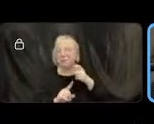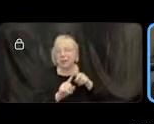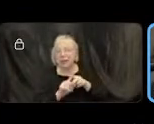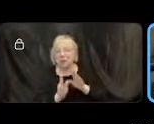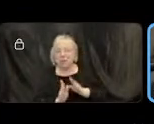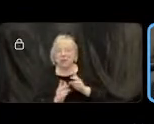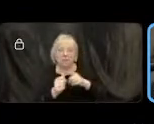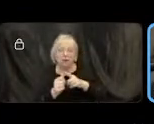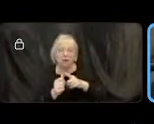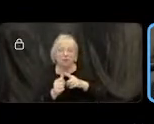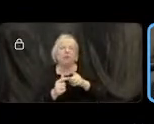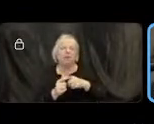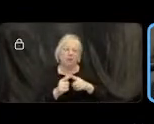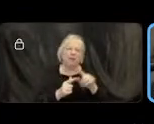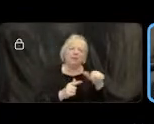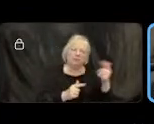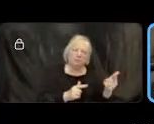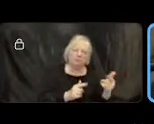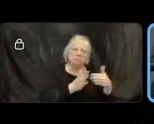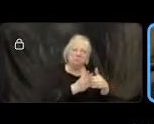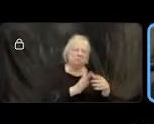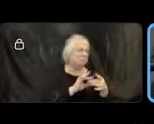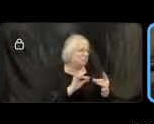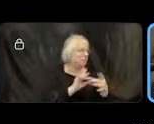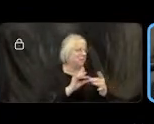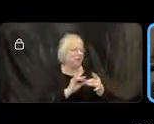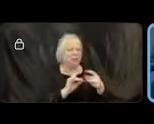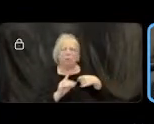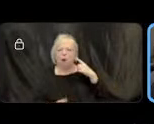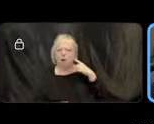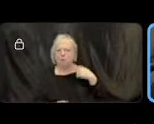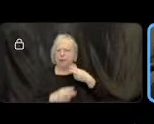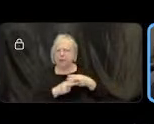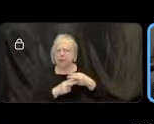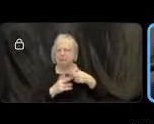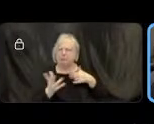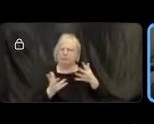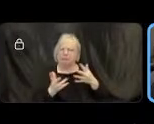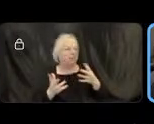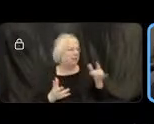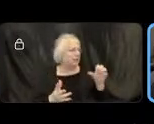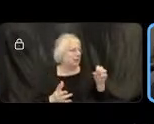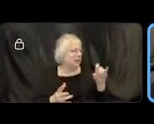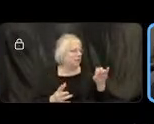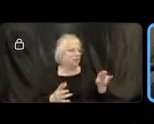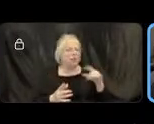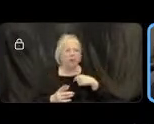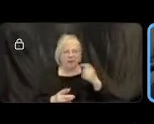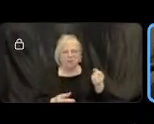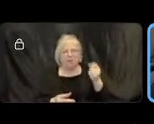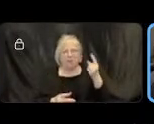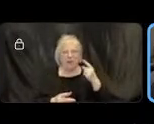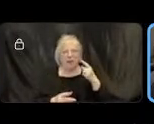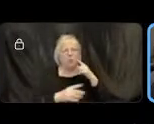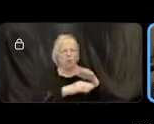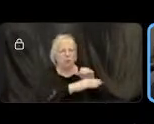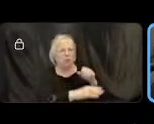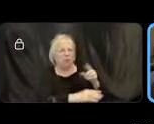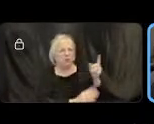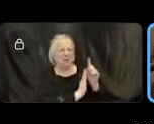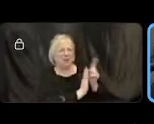Yes, sir. And then the opposition. Well, I just And so- heard my name, so I dumbly got up. Yes, sir, we understand. We'll call you in a